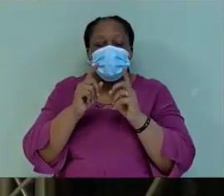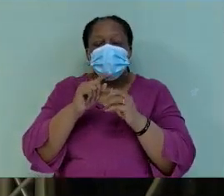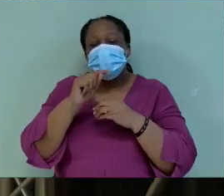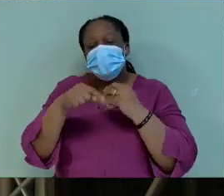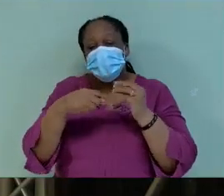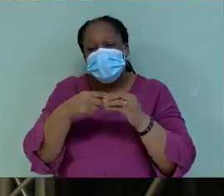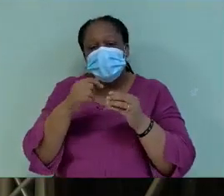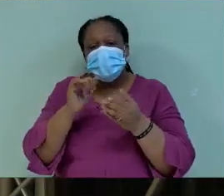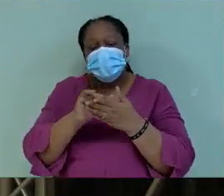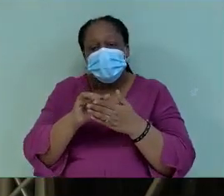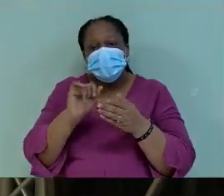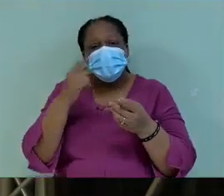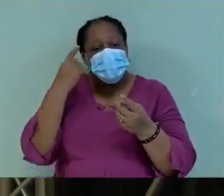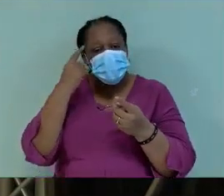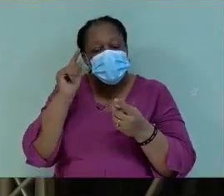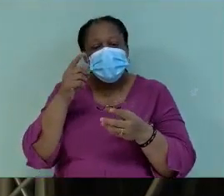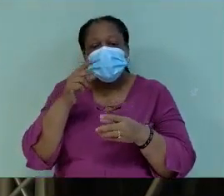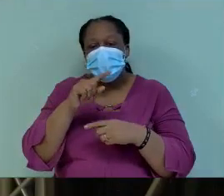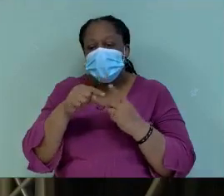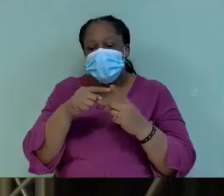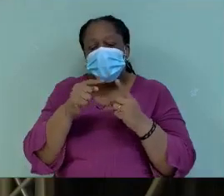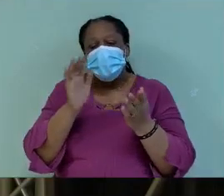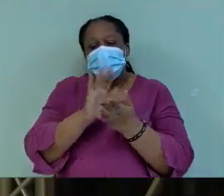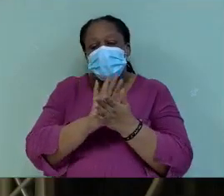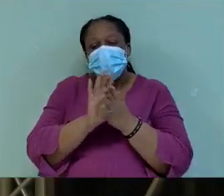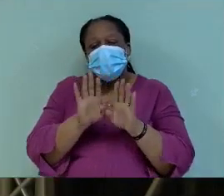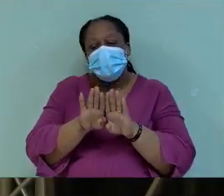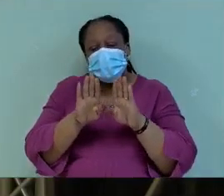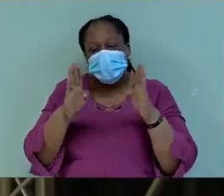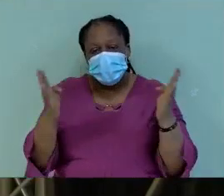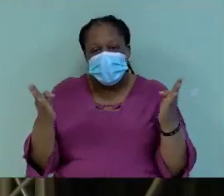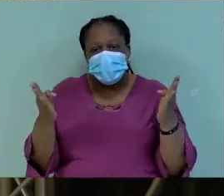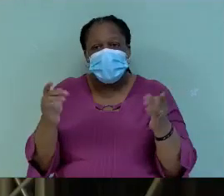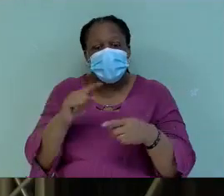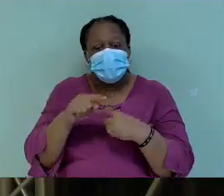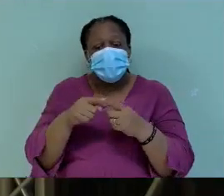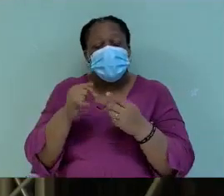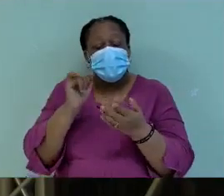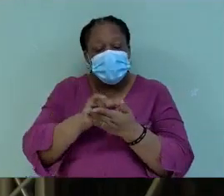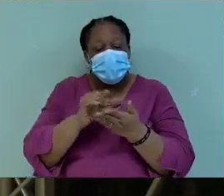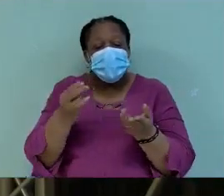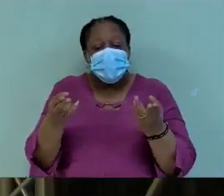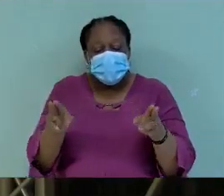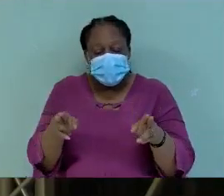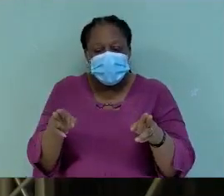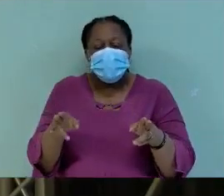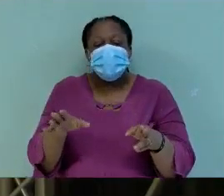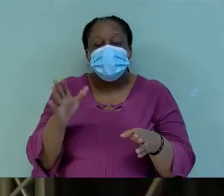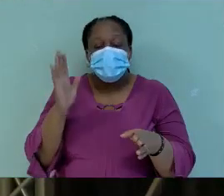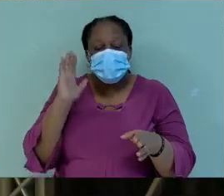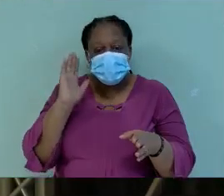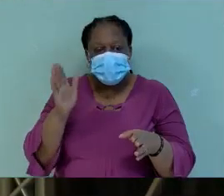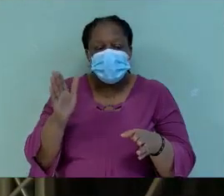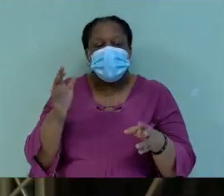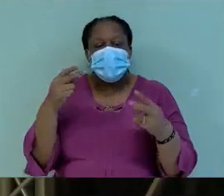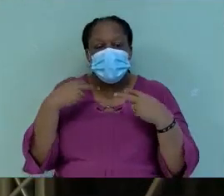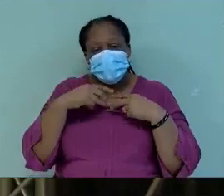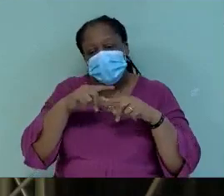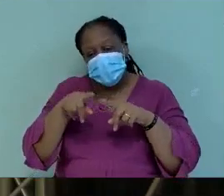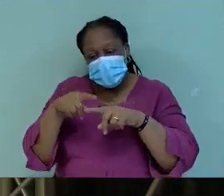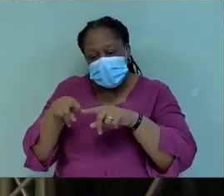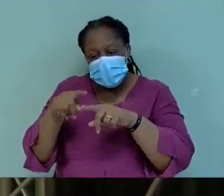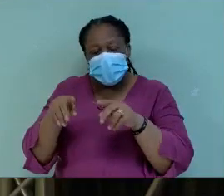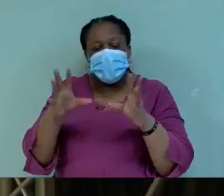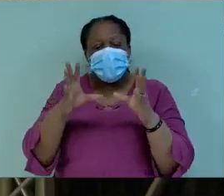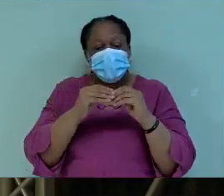resuming school. That will be happening shortly, and once that happens, then from there are going to be several meetings